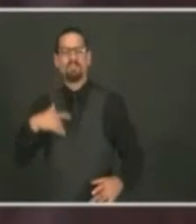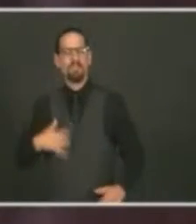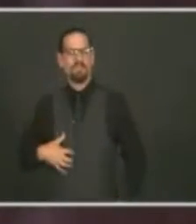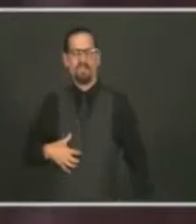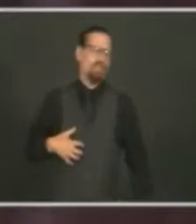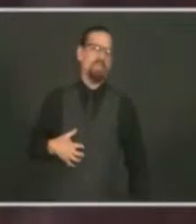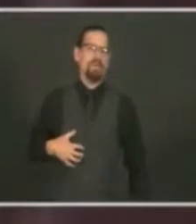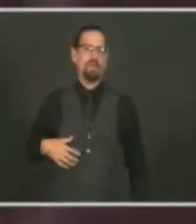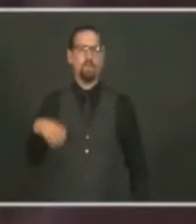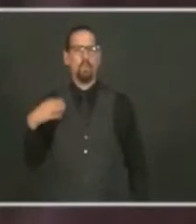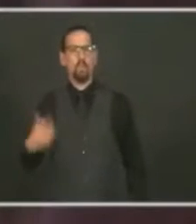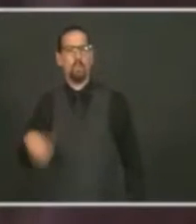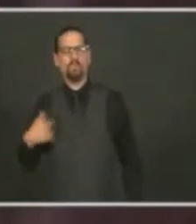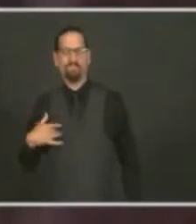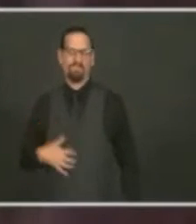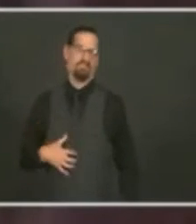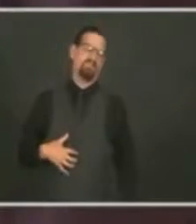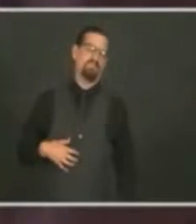an understatement.